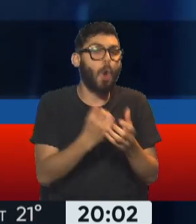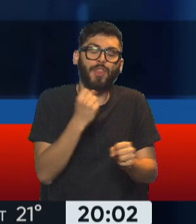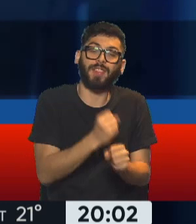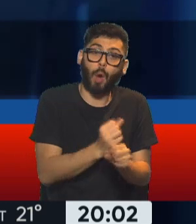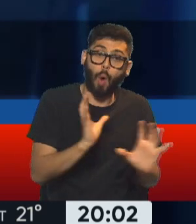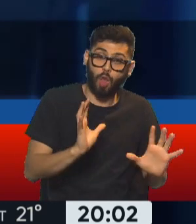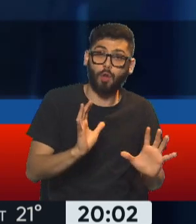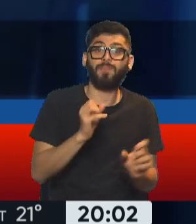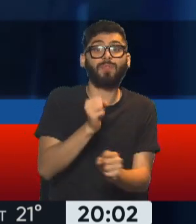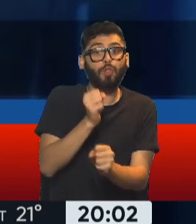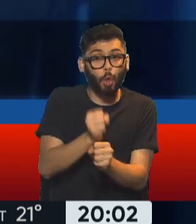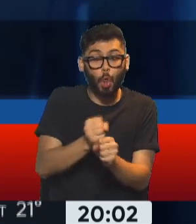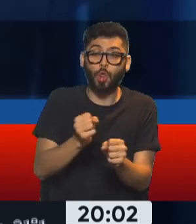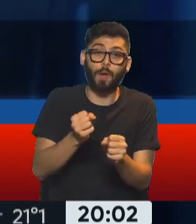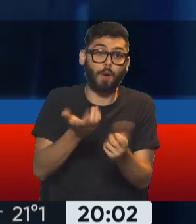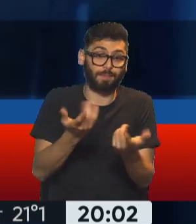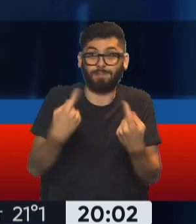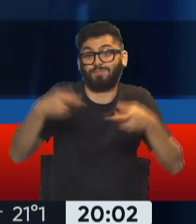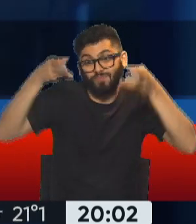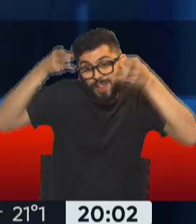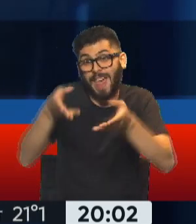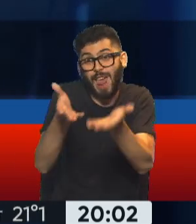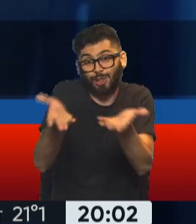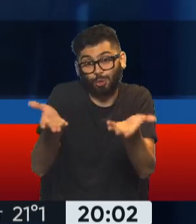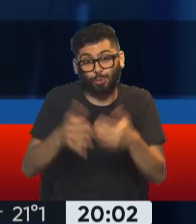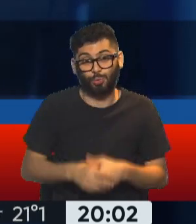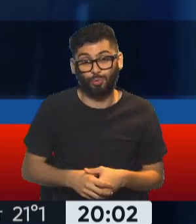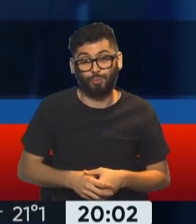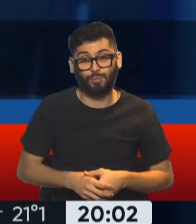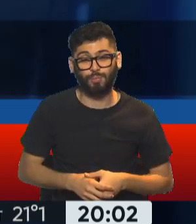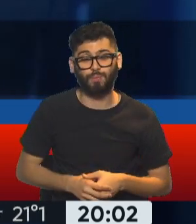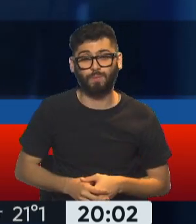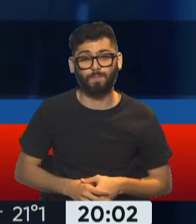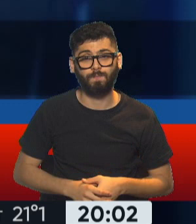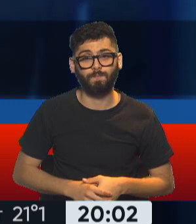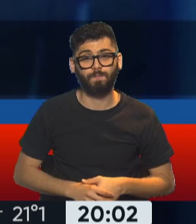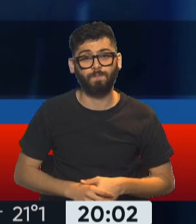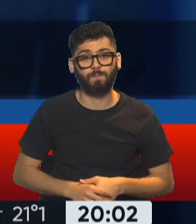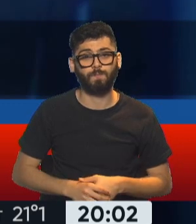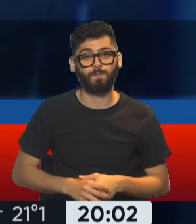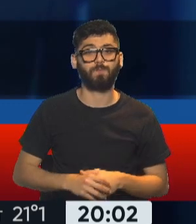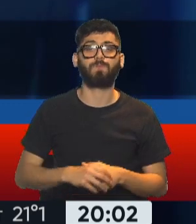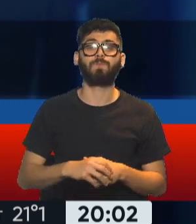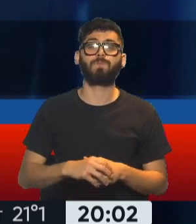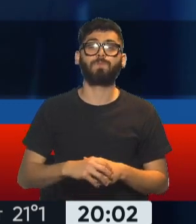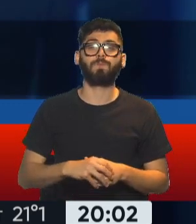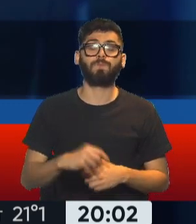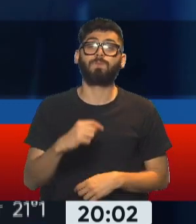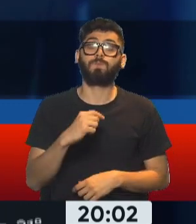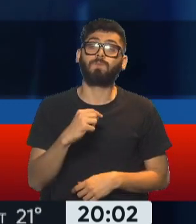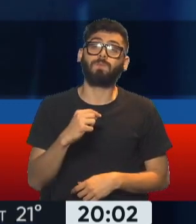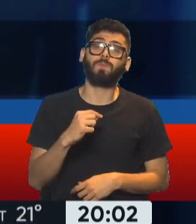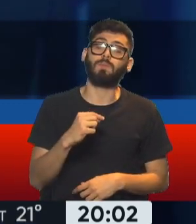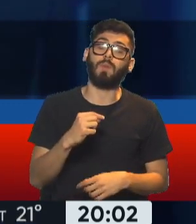that work has been over the time they have engaged, concentrated exactly on